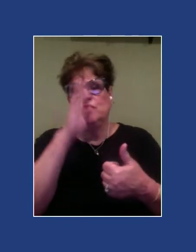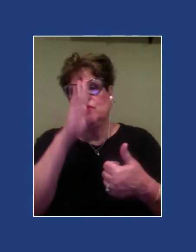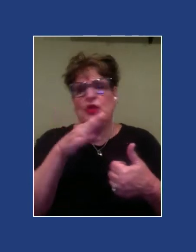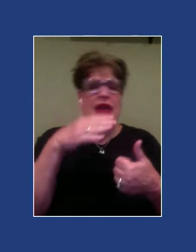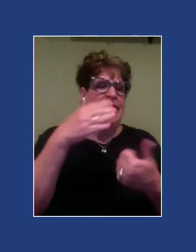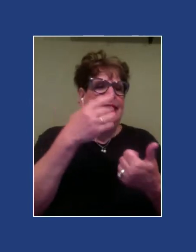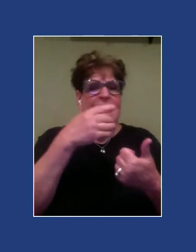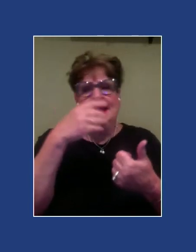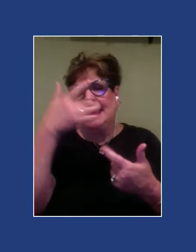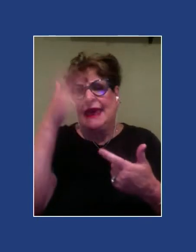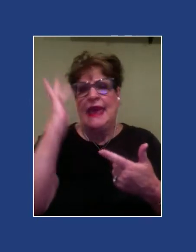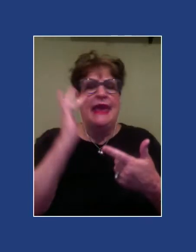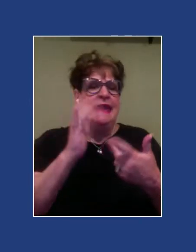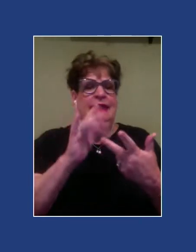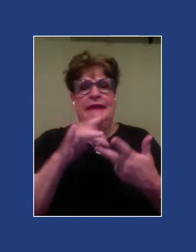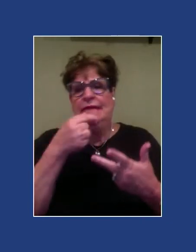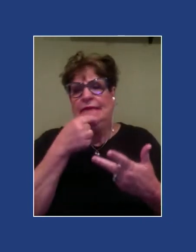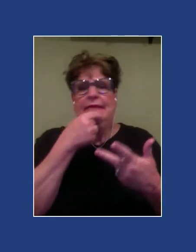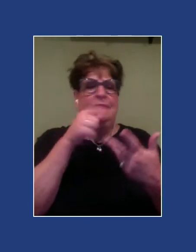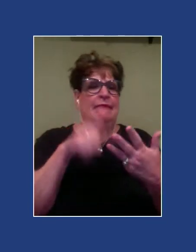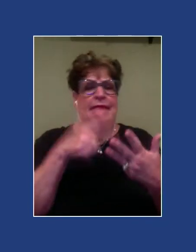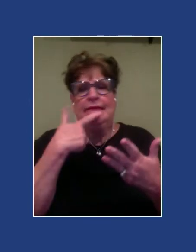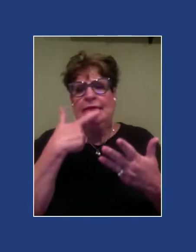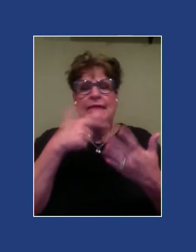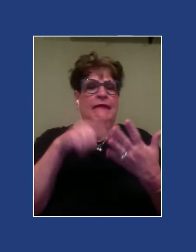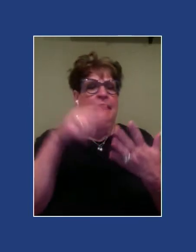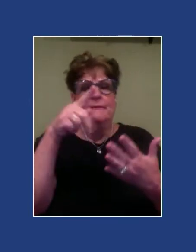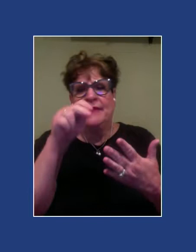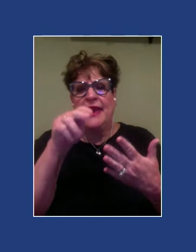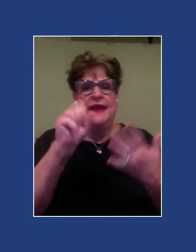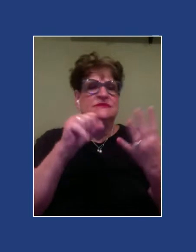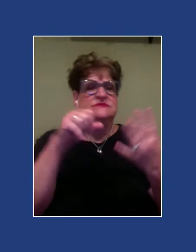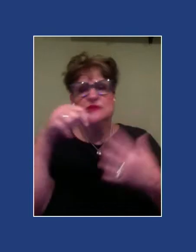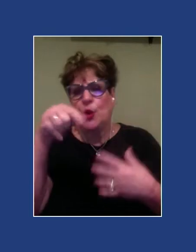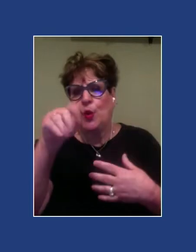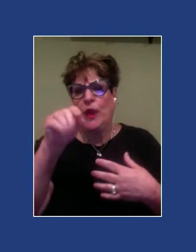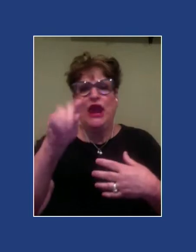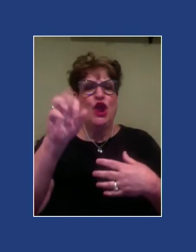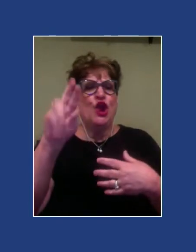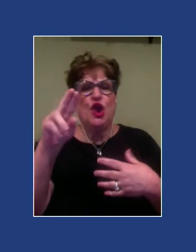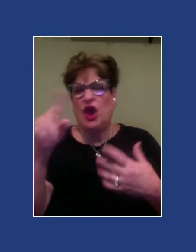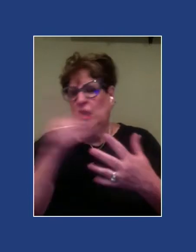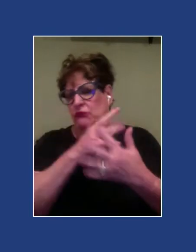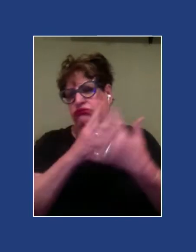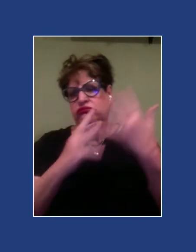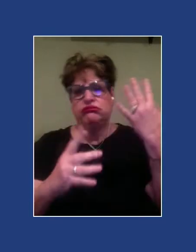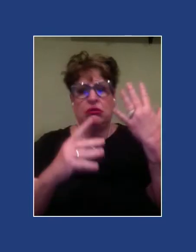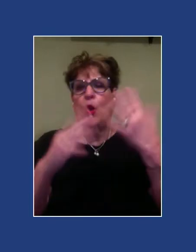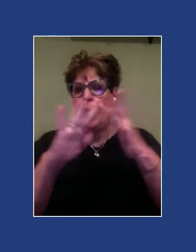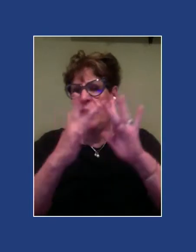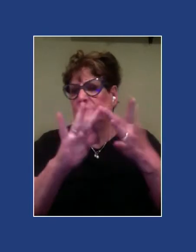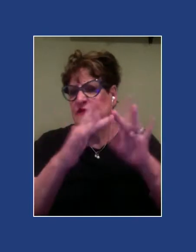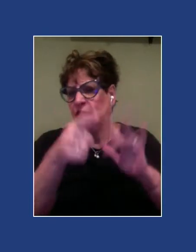lesbian, bisexual, queer, asexual, pansexual. We have a glossary of terms on our website you can check out at